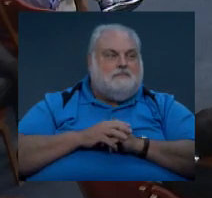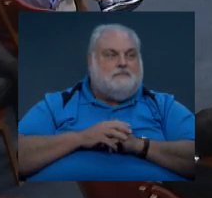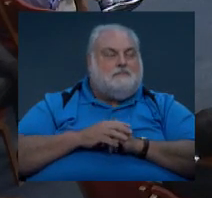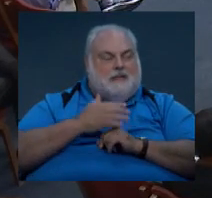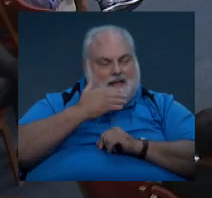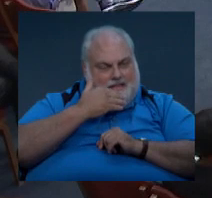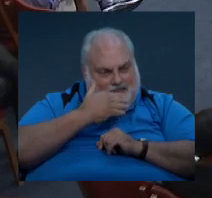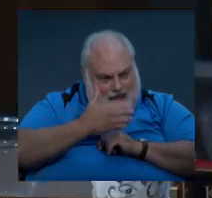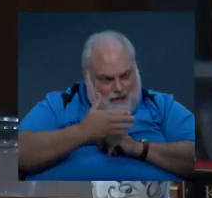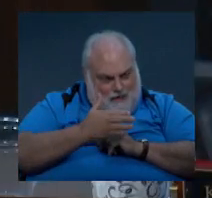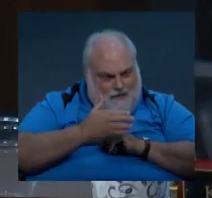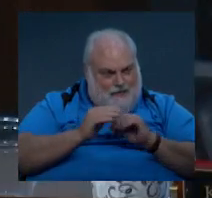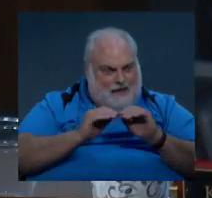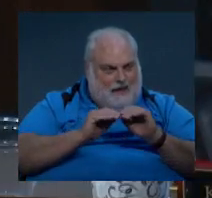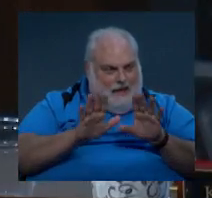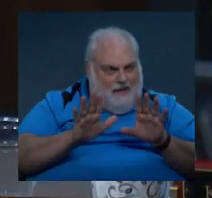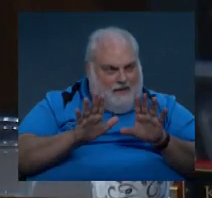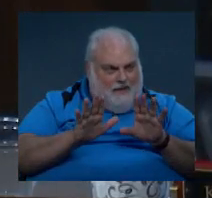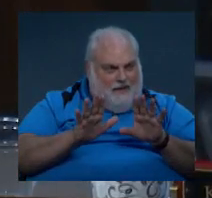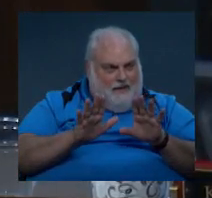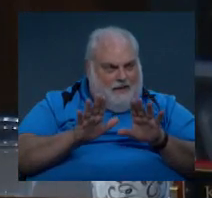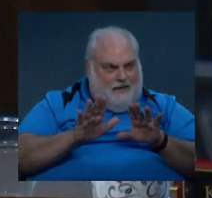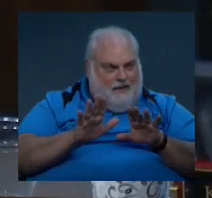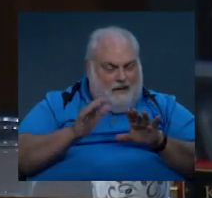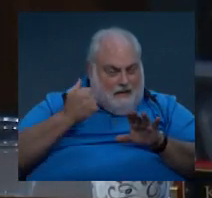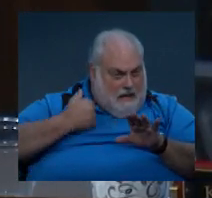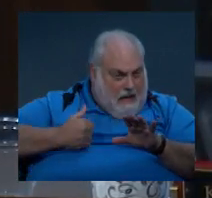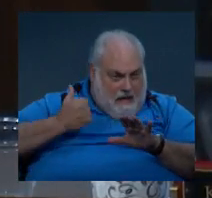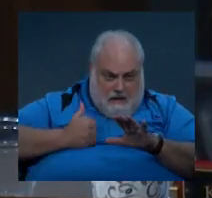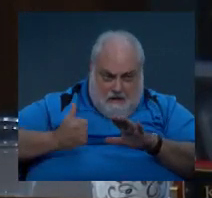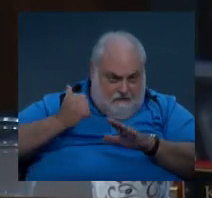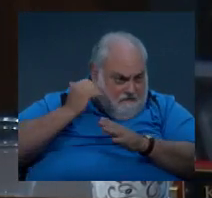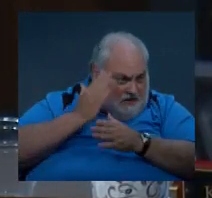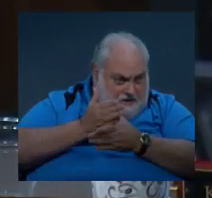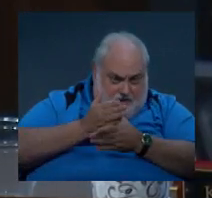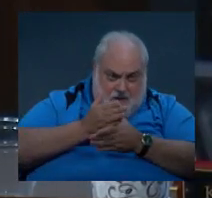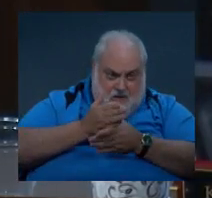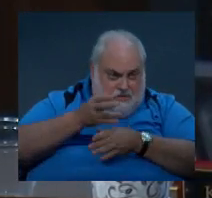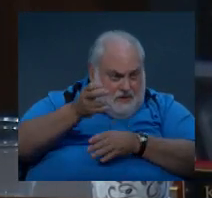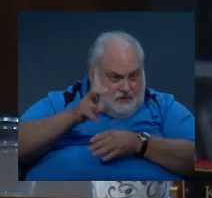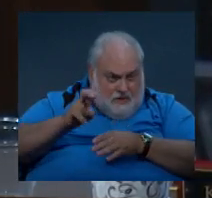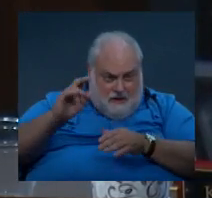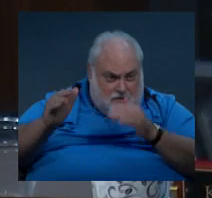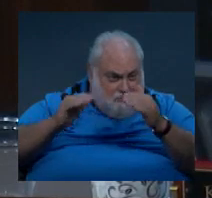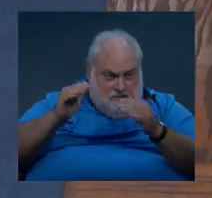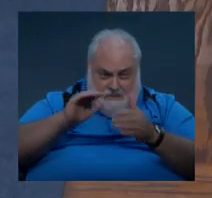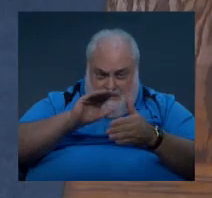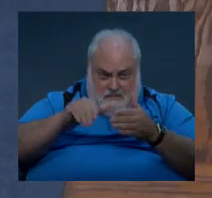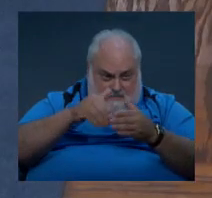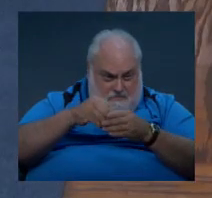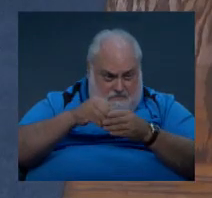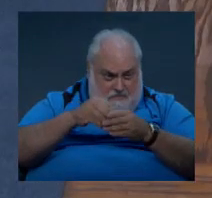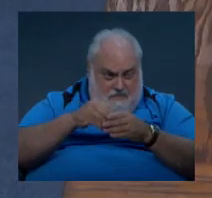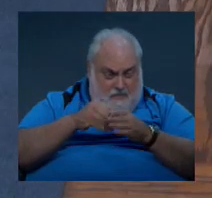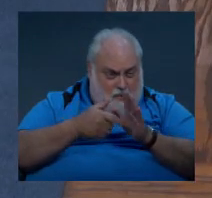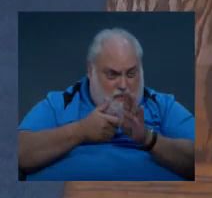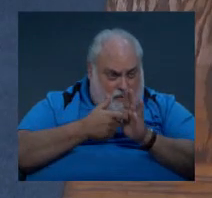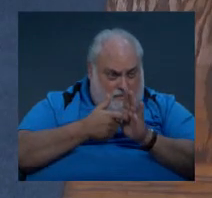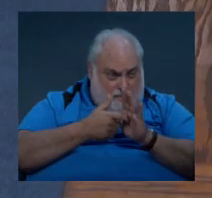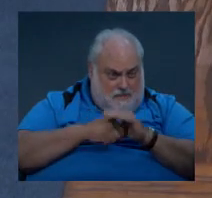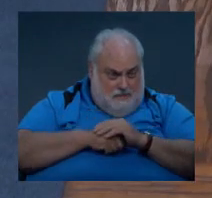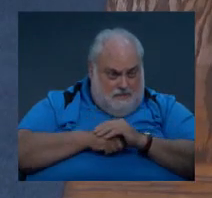I thank you for that. And gang intervention or transition to adulthood, any of those things part of those